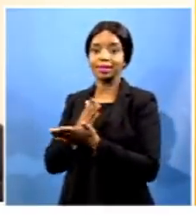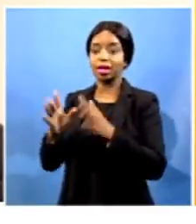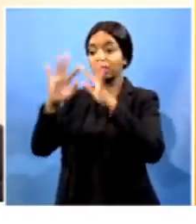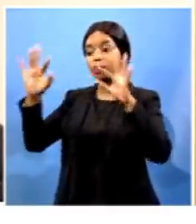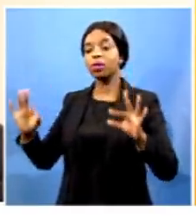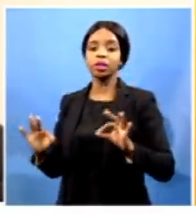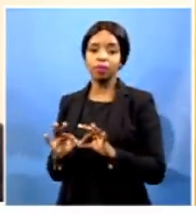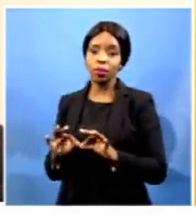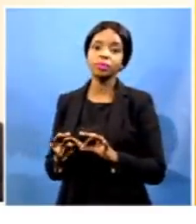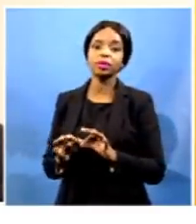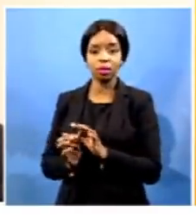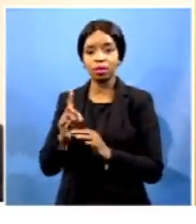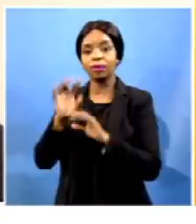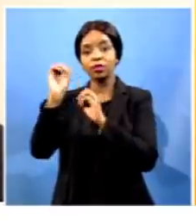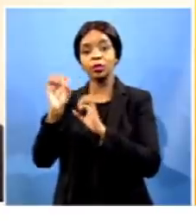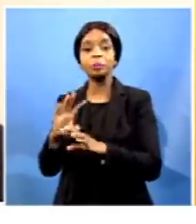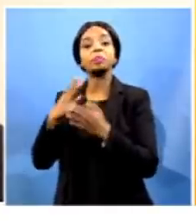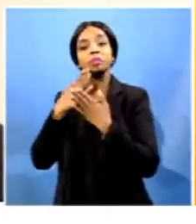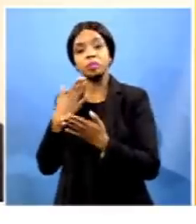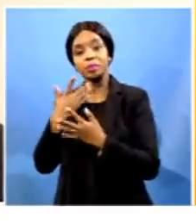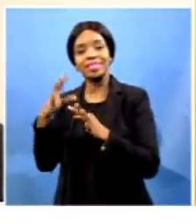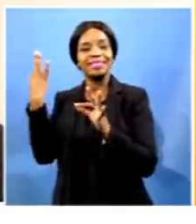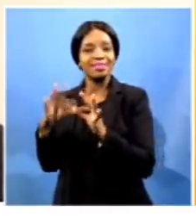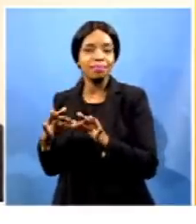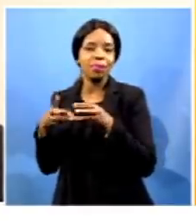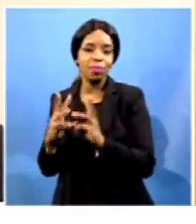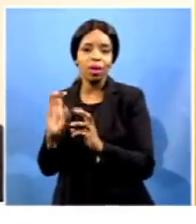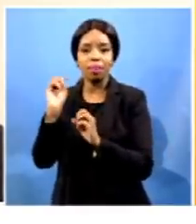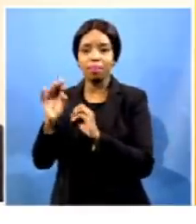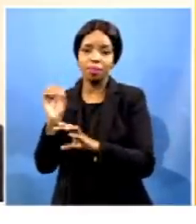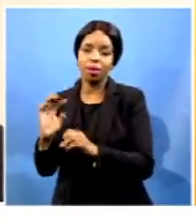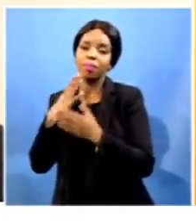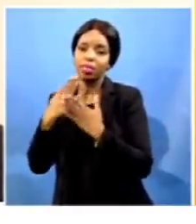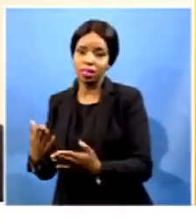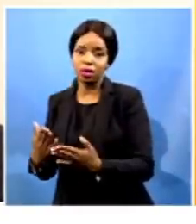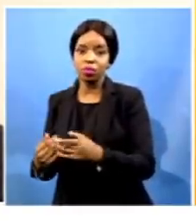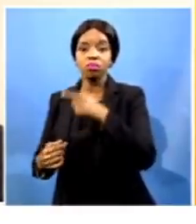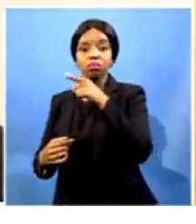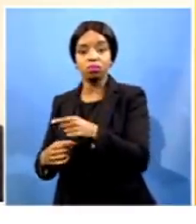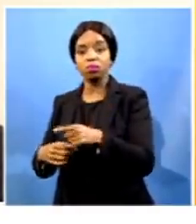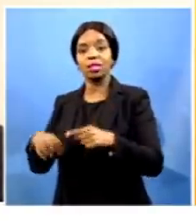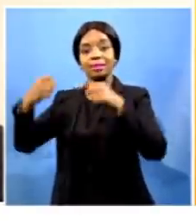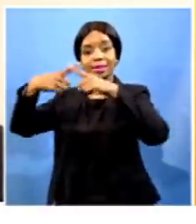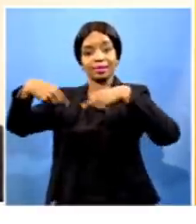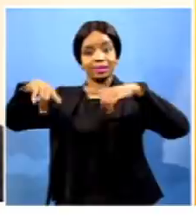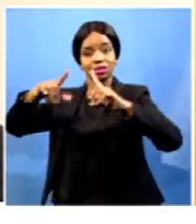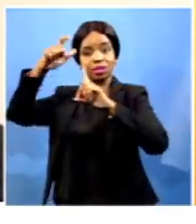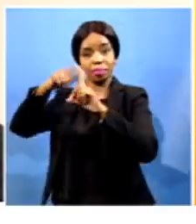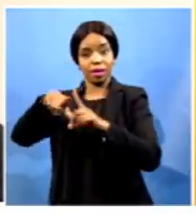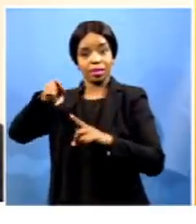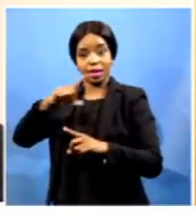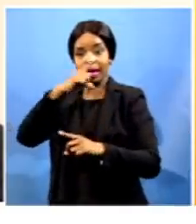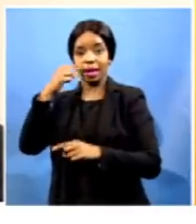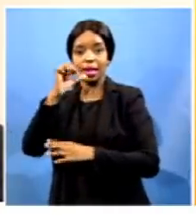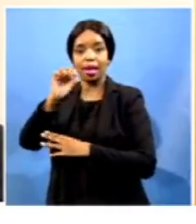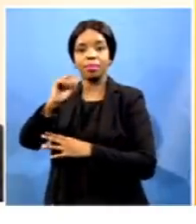give up. It's just all too much. So thanks for simplifying it as well. Executive Chairperson of the NYDA, Sifiso Mtsweni, talking to us about that